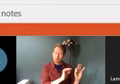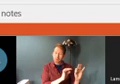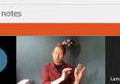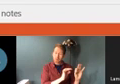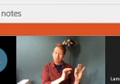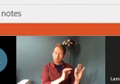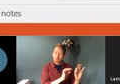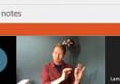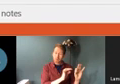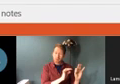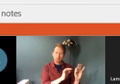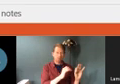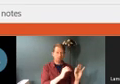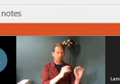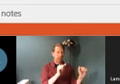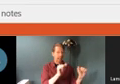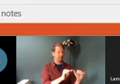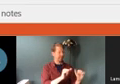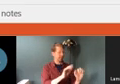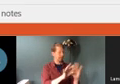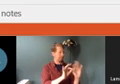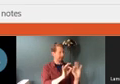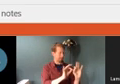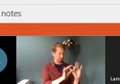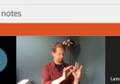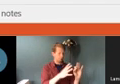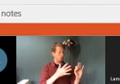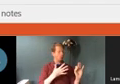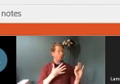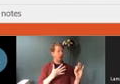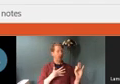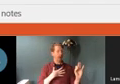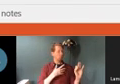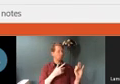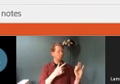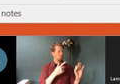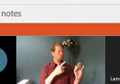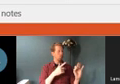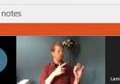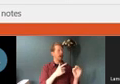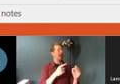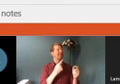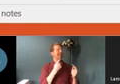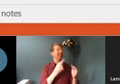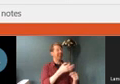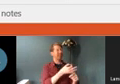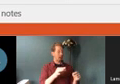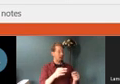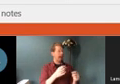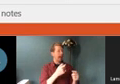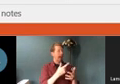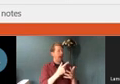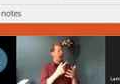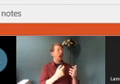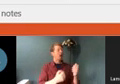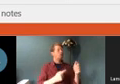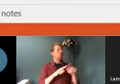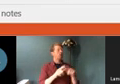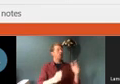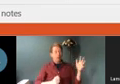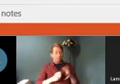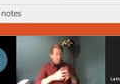sample, a single run. So what we would like to do, we'd like to maximize the data obtained from these